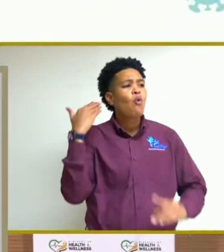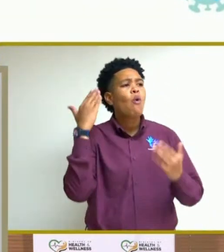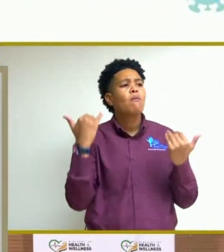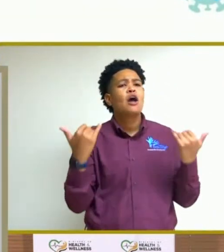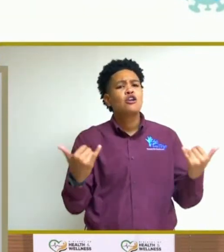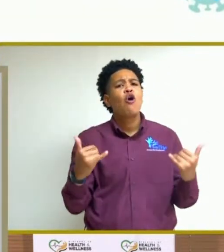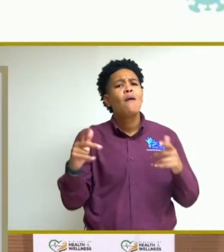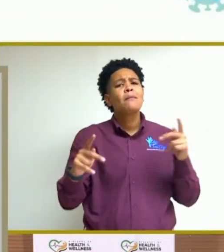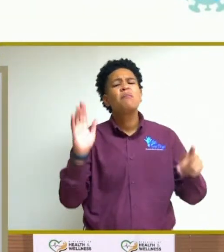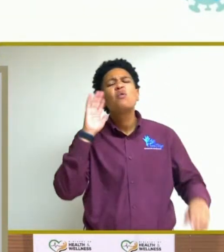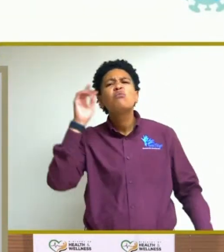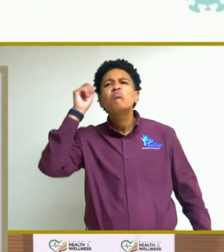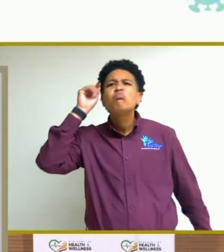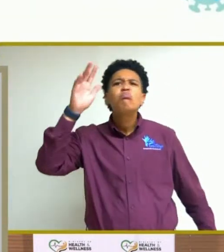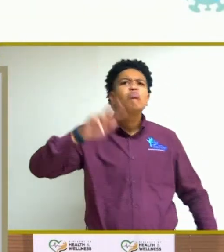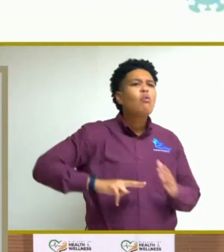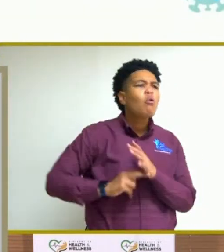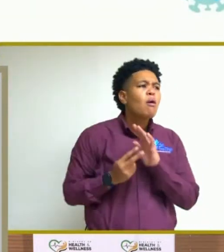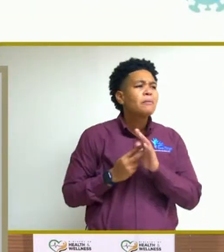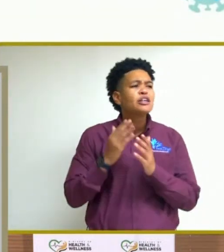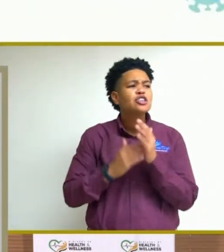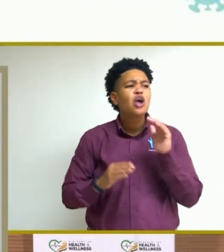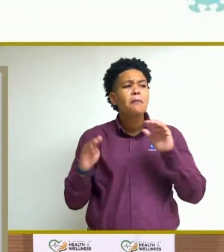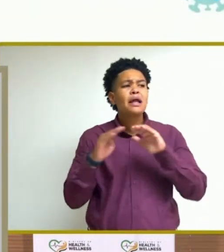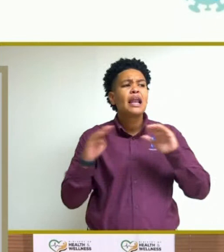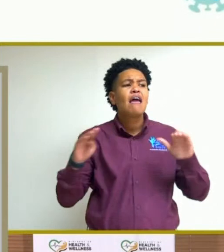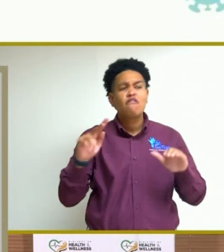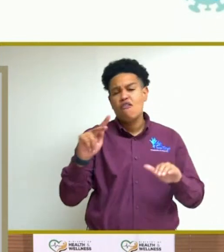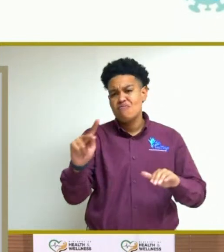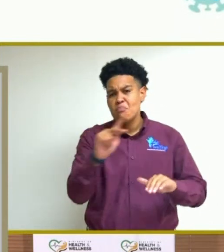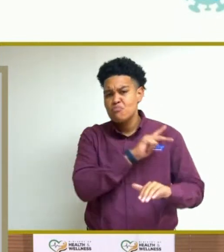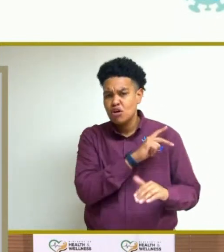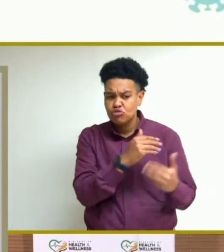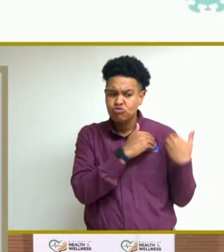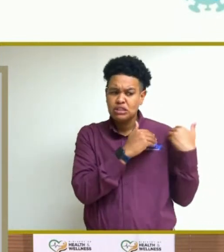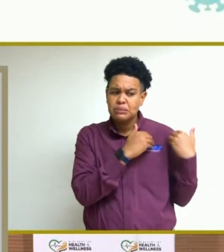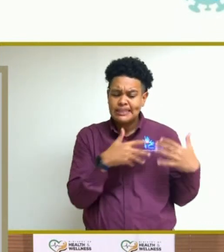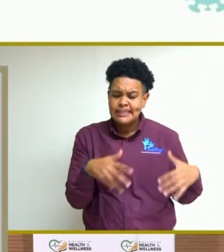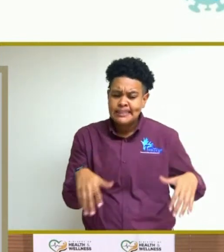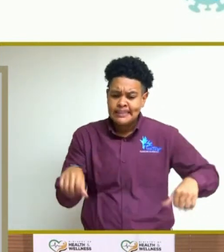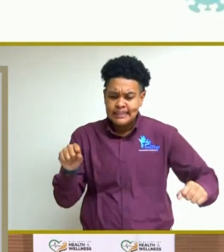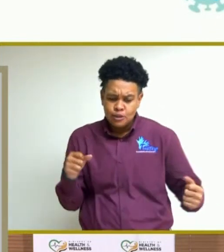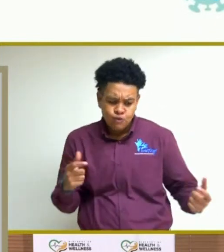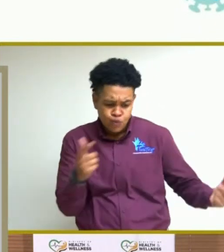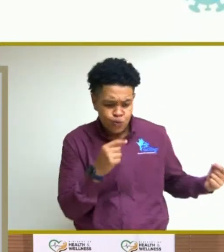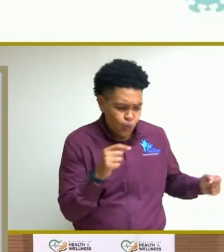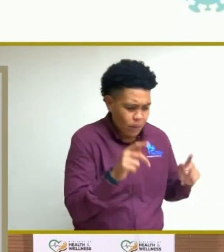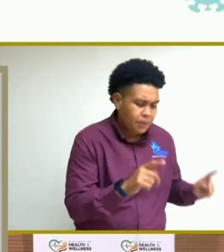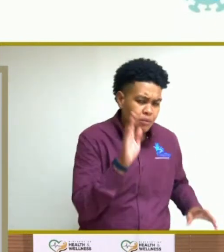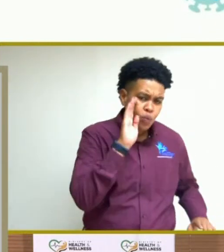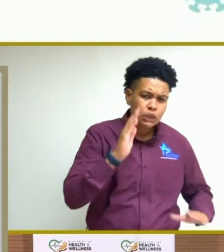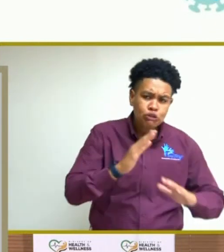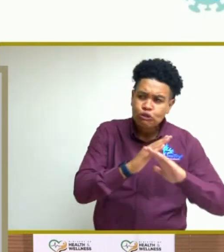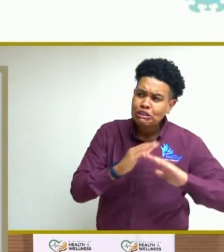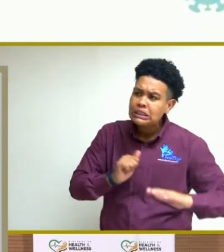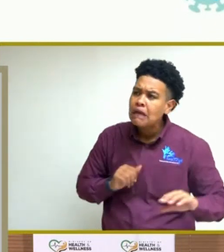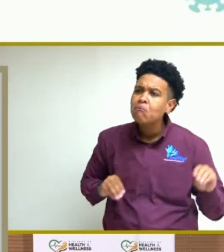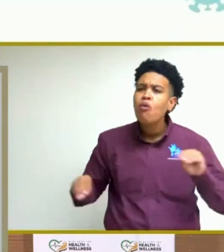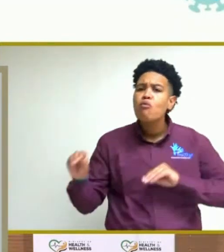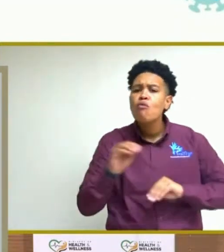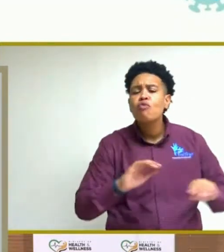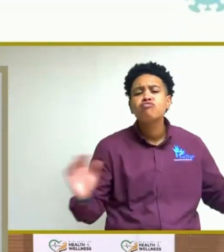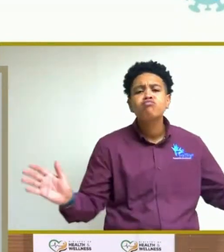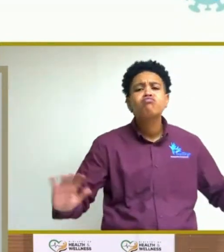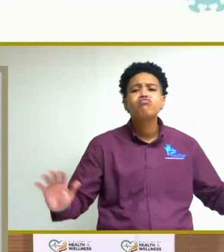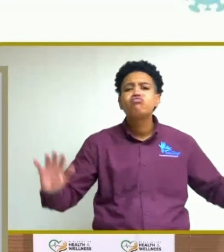time, that there would have been a certain level of personal responsibility, that persons would be restricting themselves,